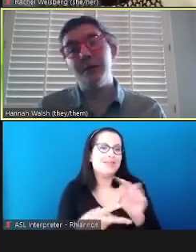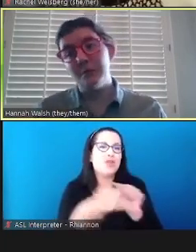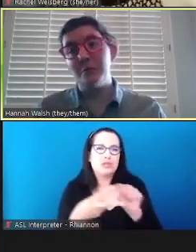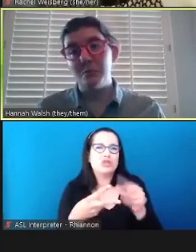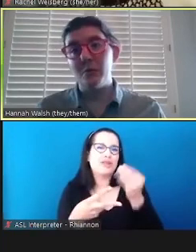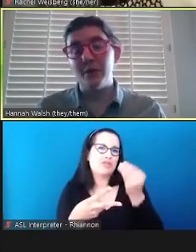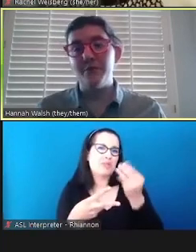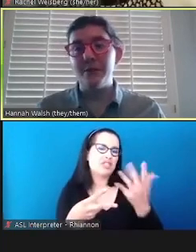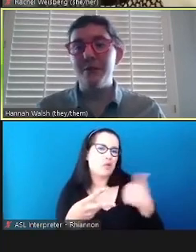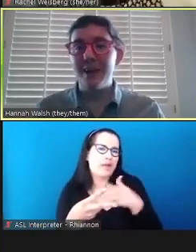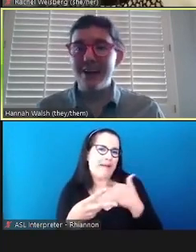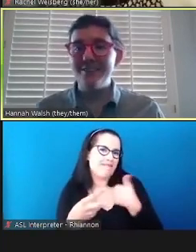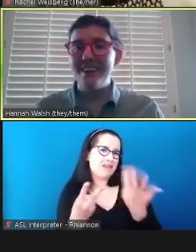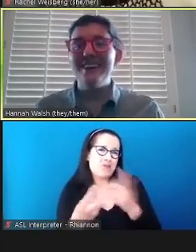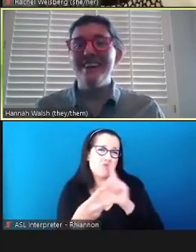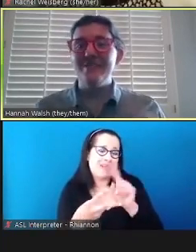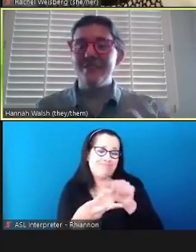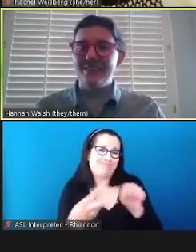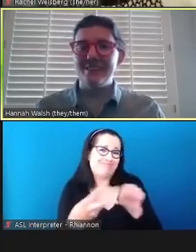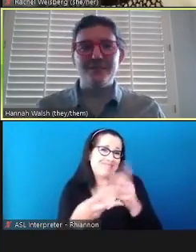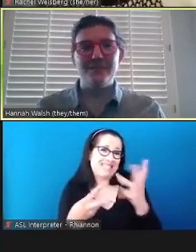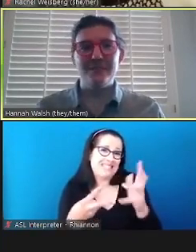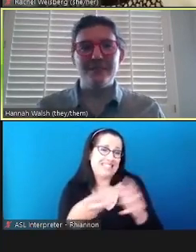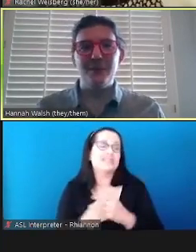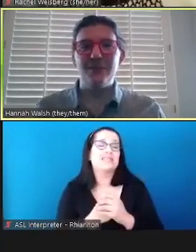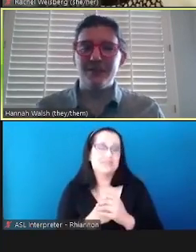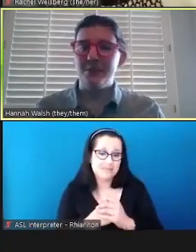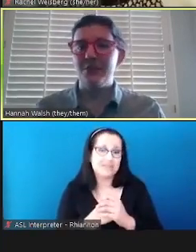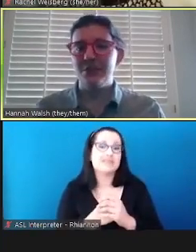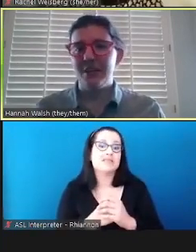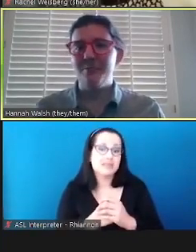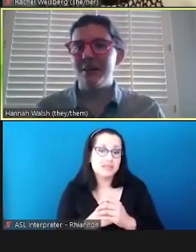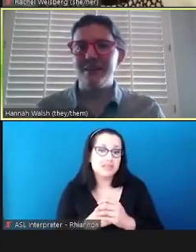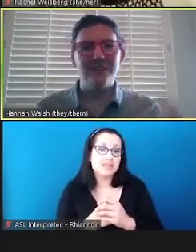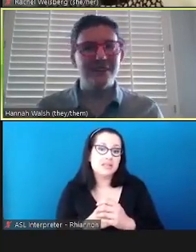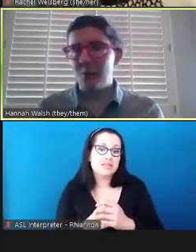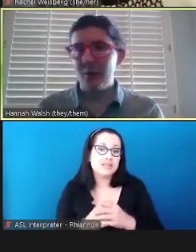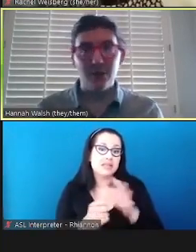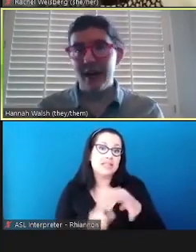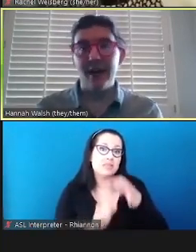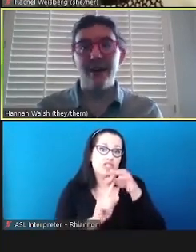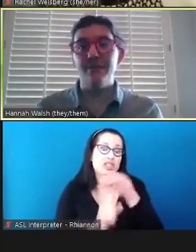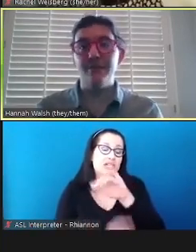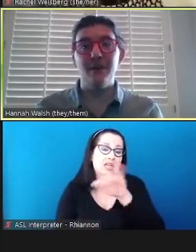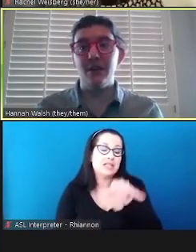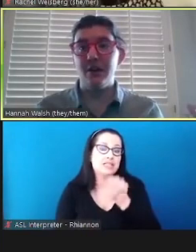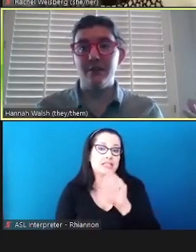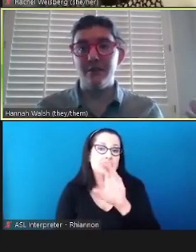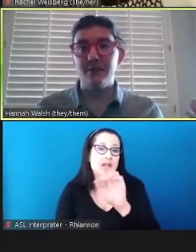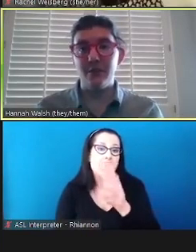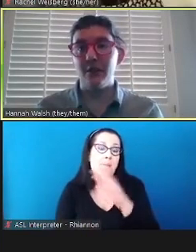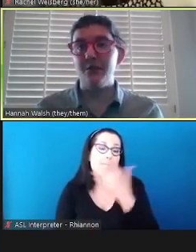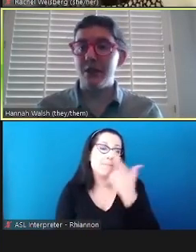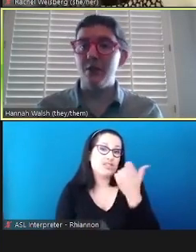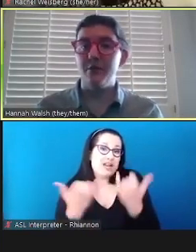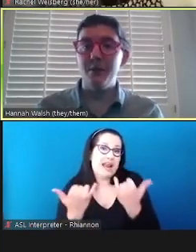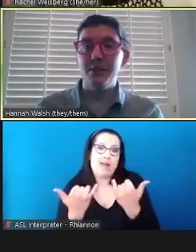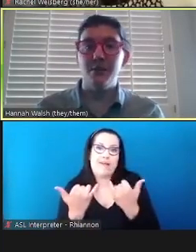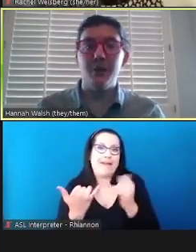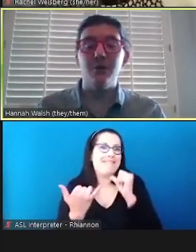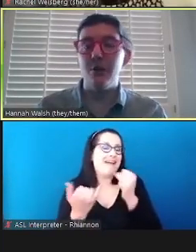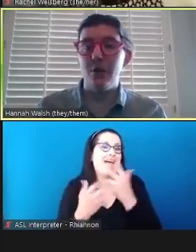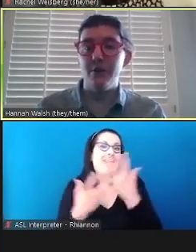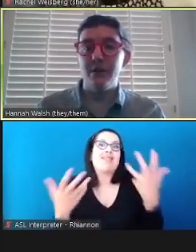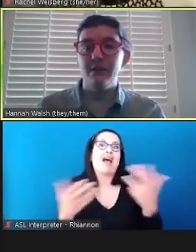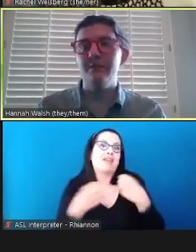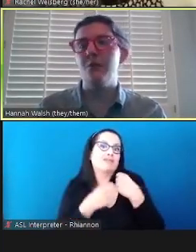the only real information we have for this situation, especially Jacob, because we don't have a lot of solid medical information